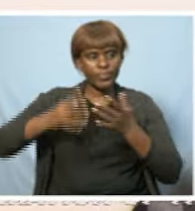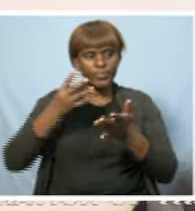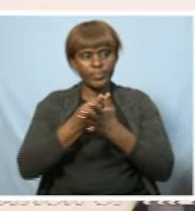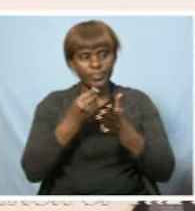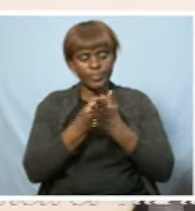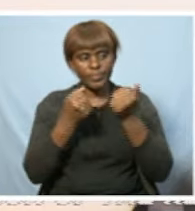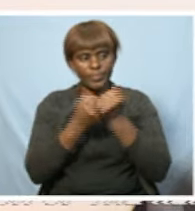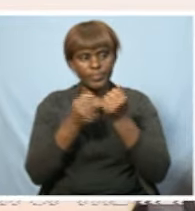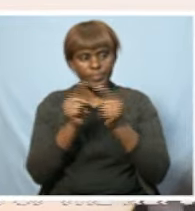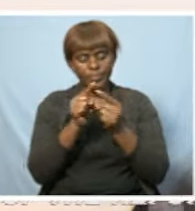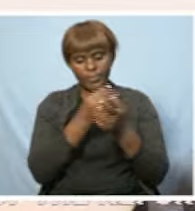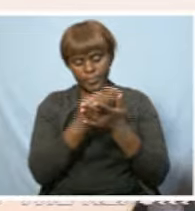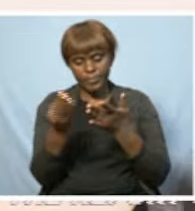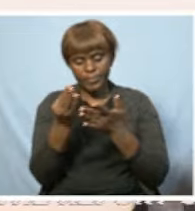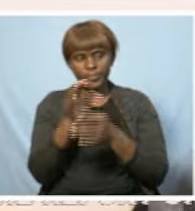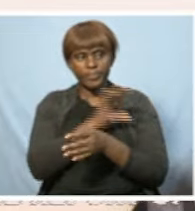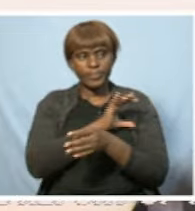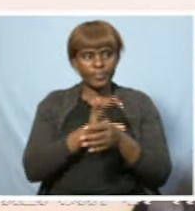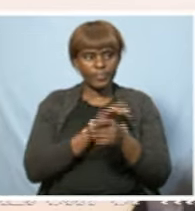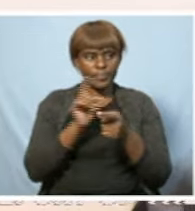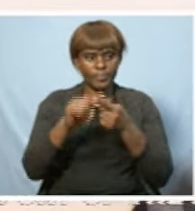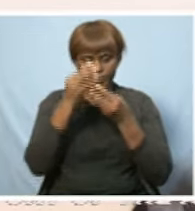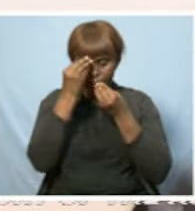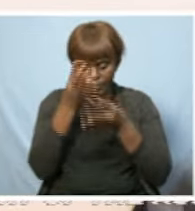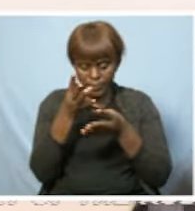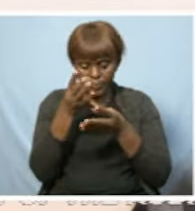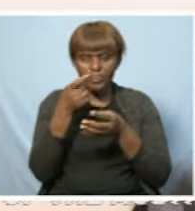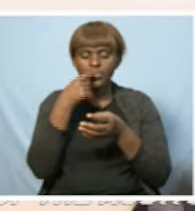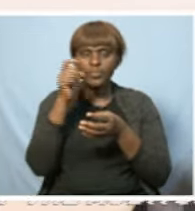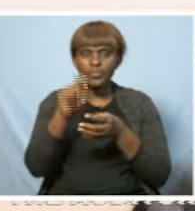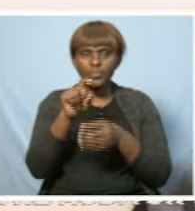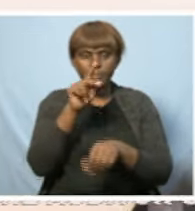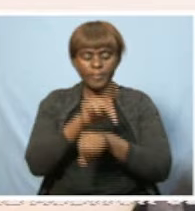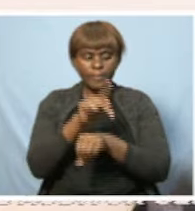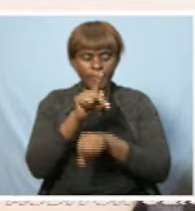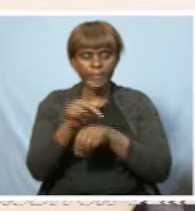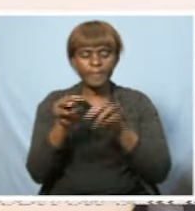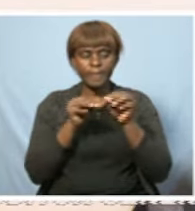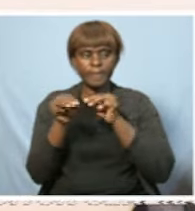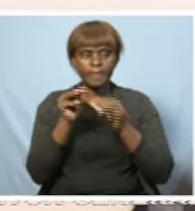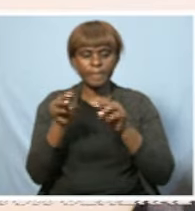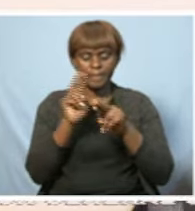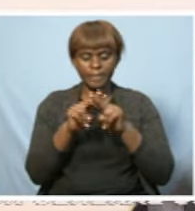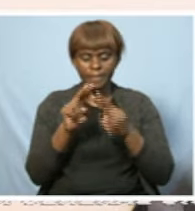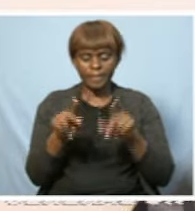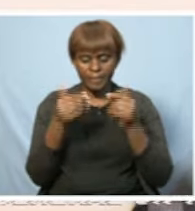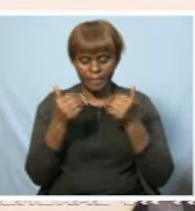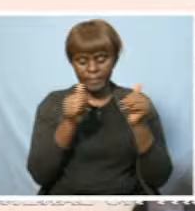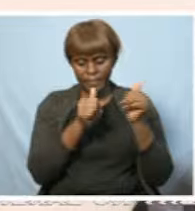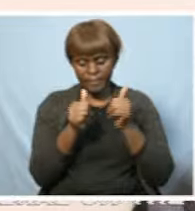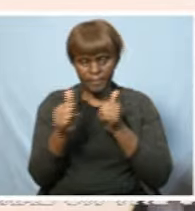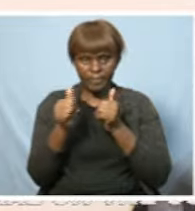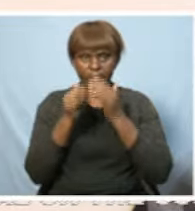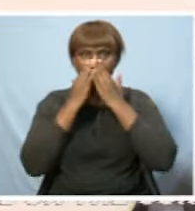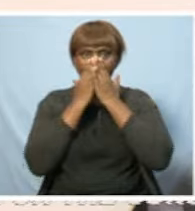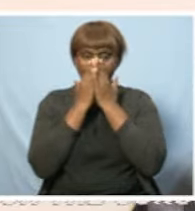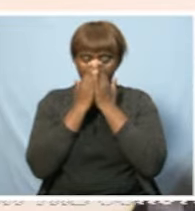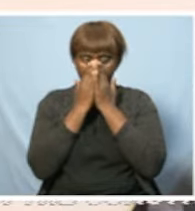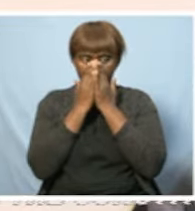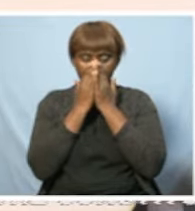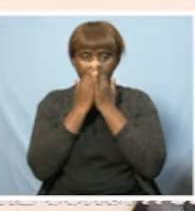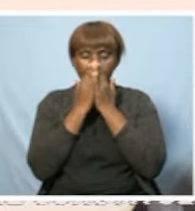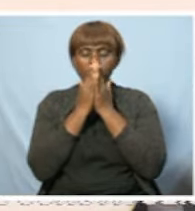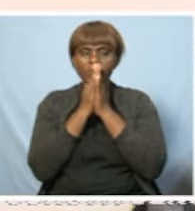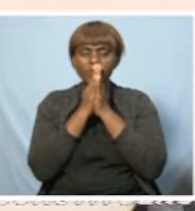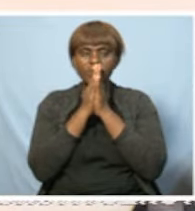failure by the contractor to adhere to instructions from the project manager. Chair, the action taken, management engaged the